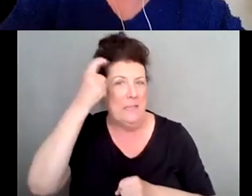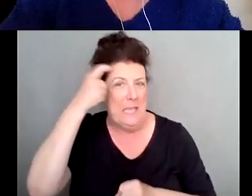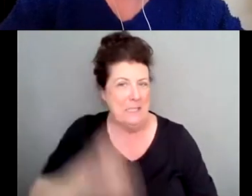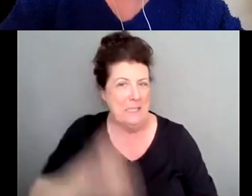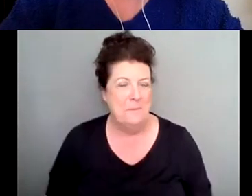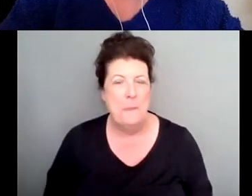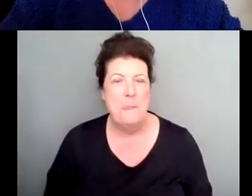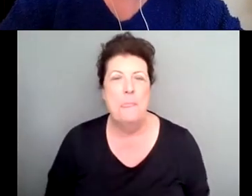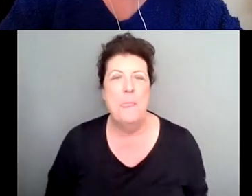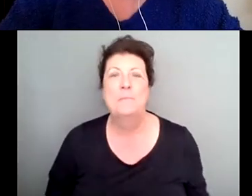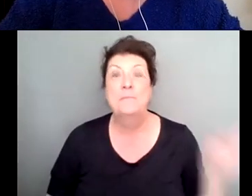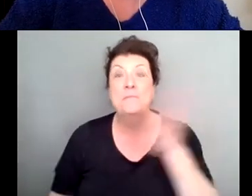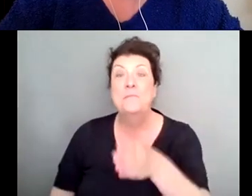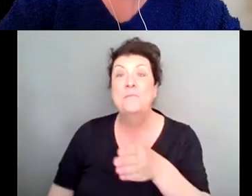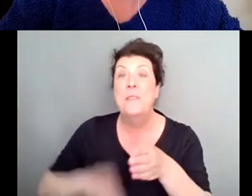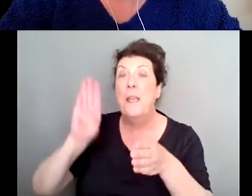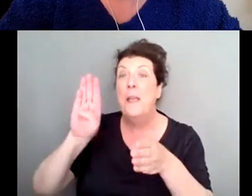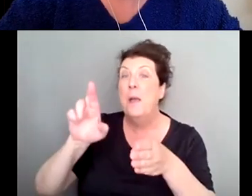Brad, anything?